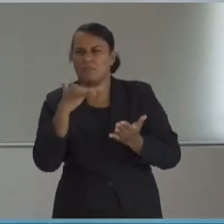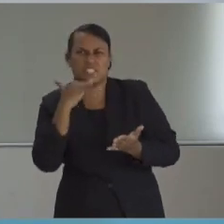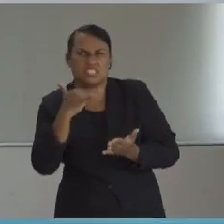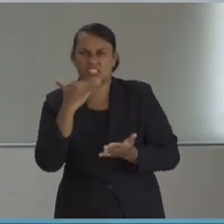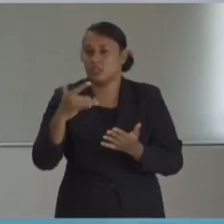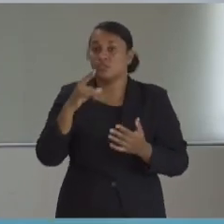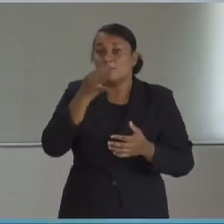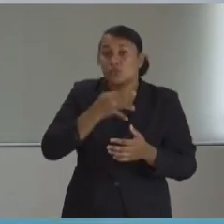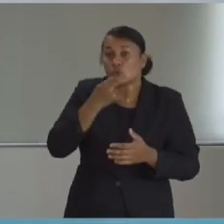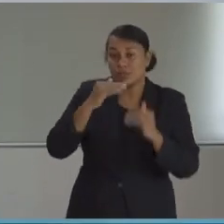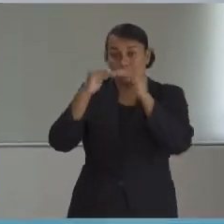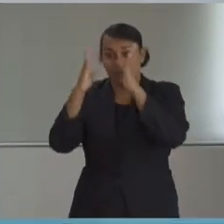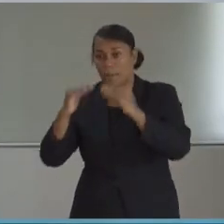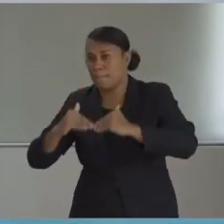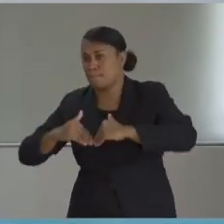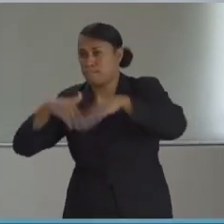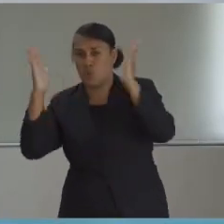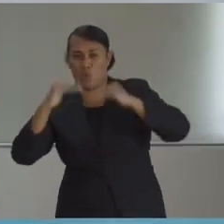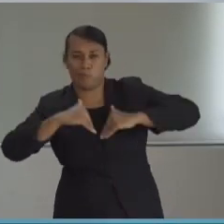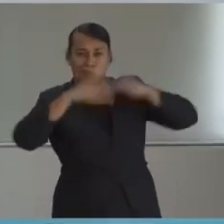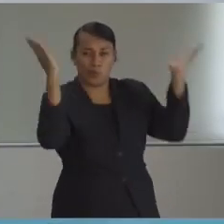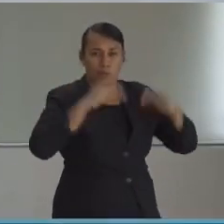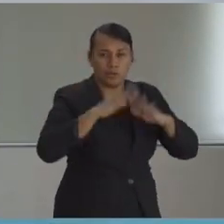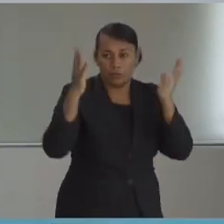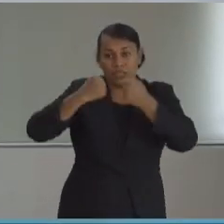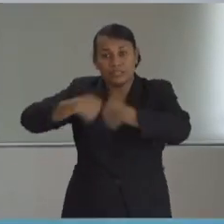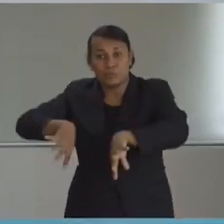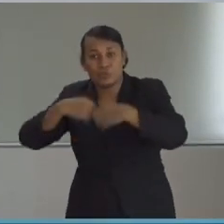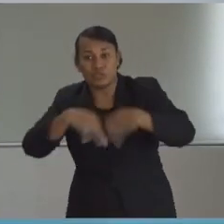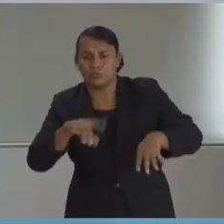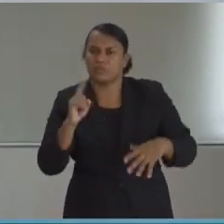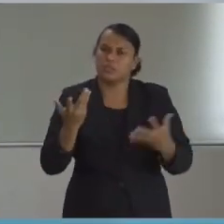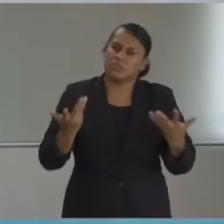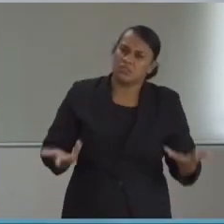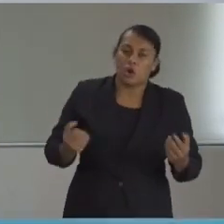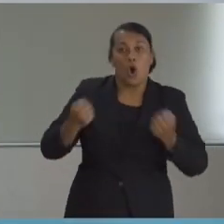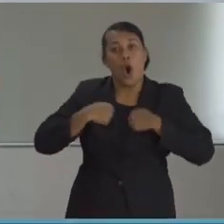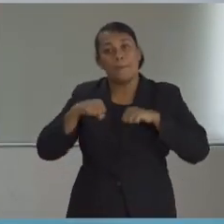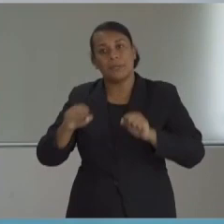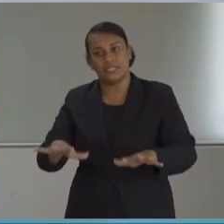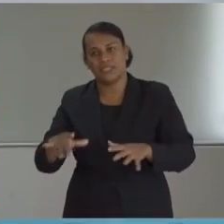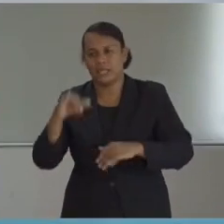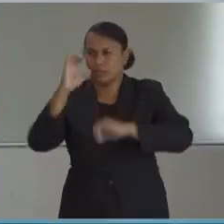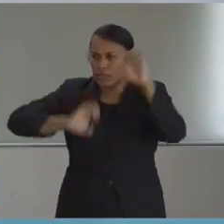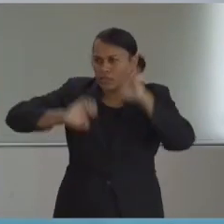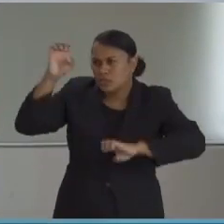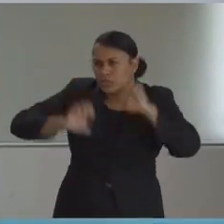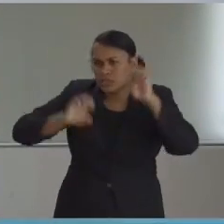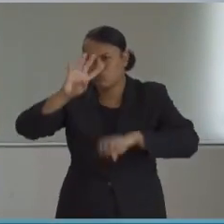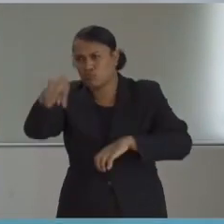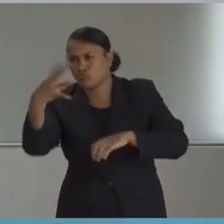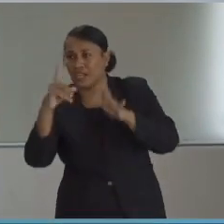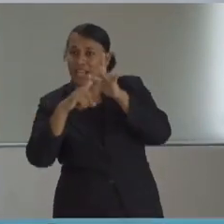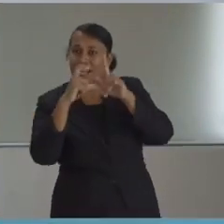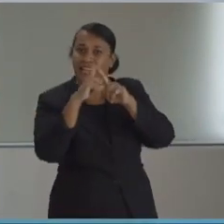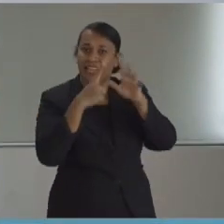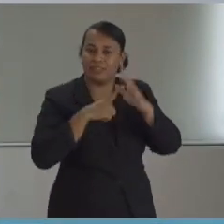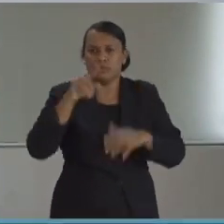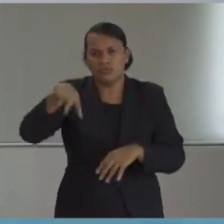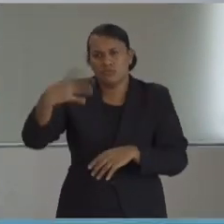houses damaged, but they have completed their IDA and they are looking at providing rations